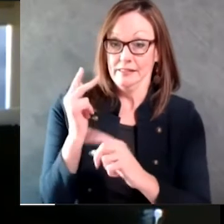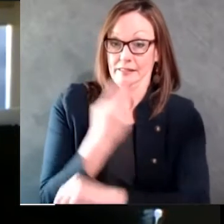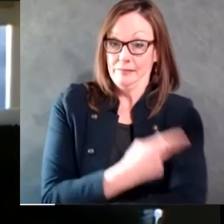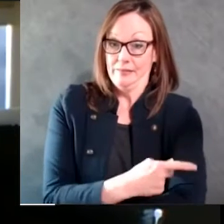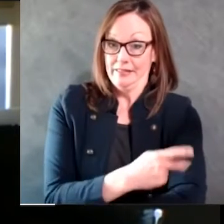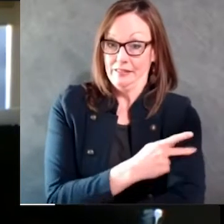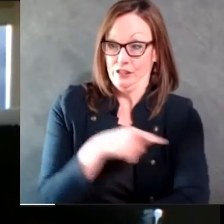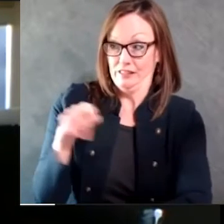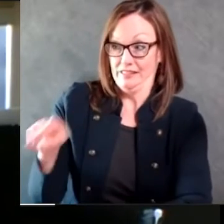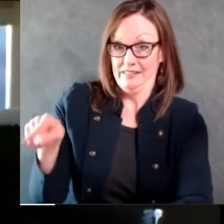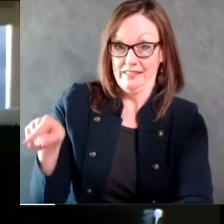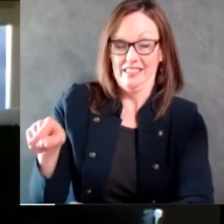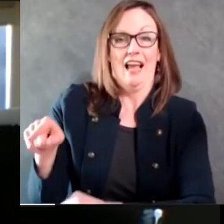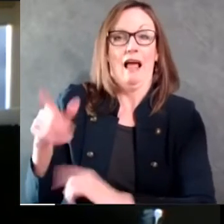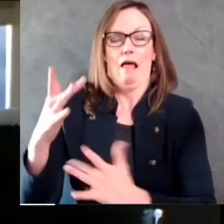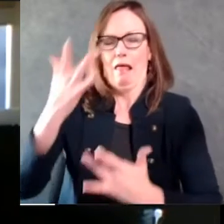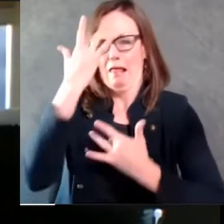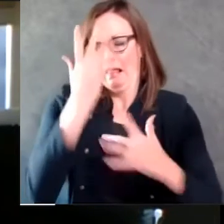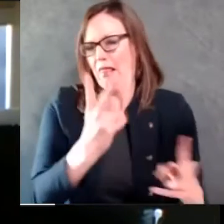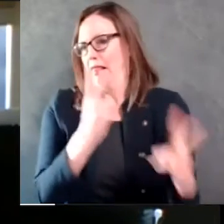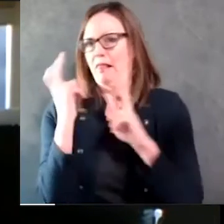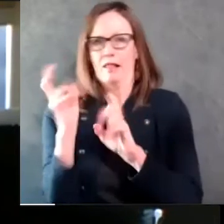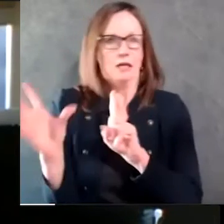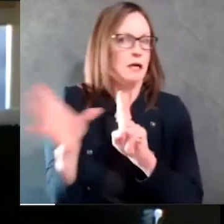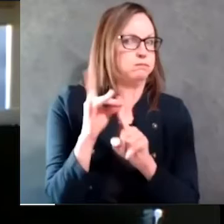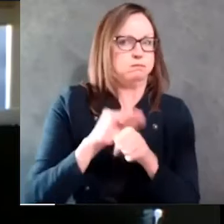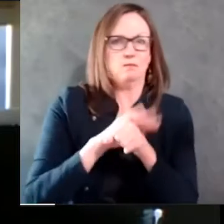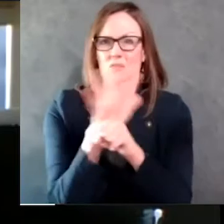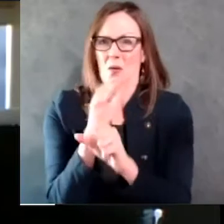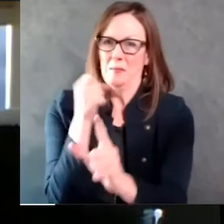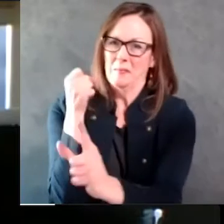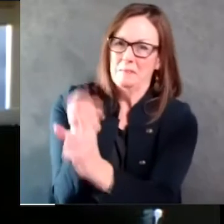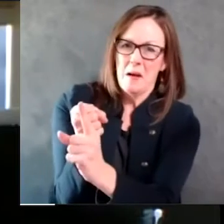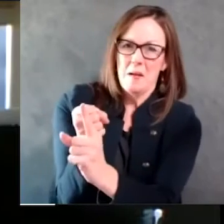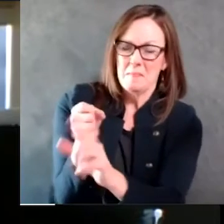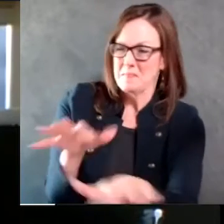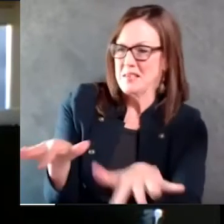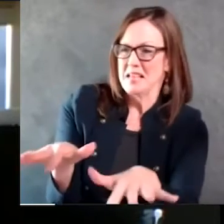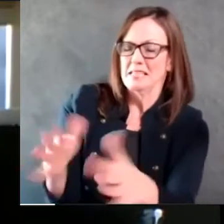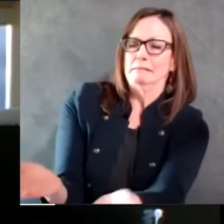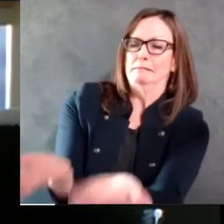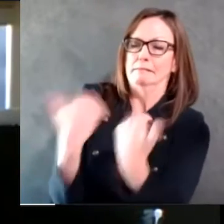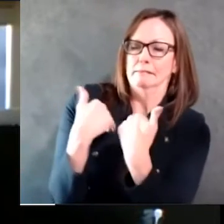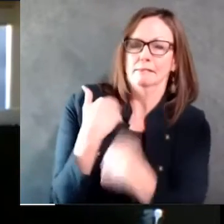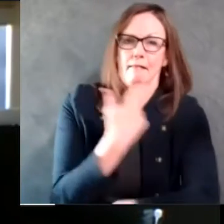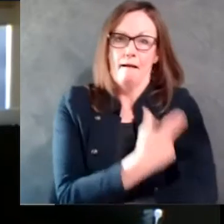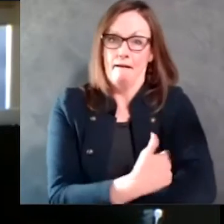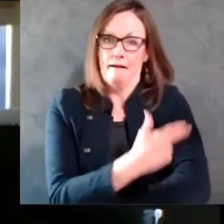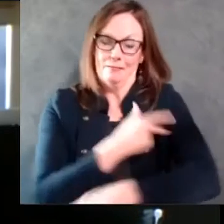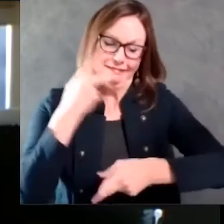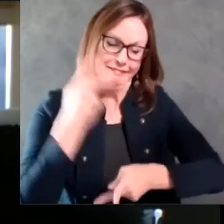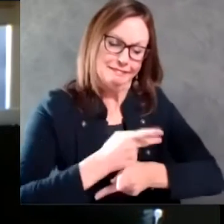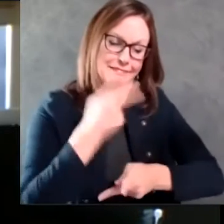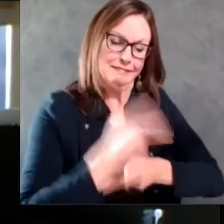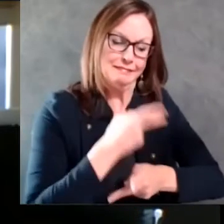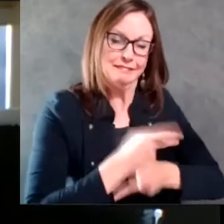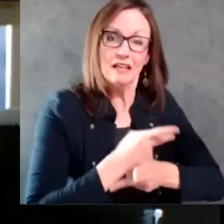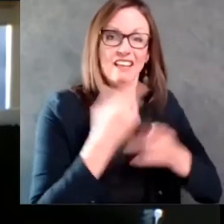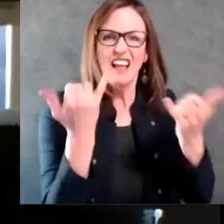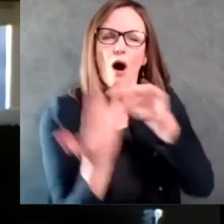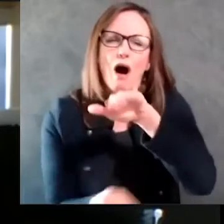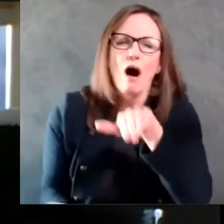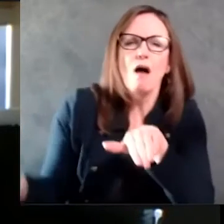95% of my beds are full. 250 of my workers today at ThetaCare team members did not show up for